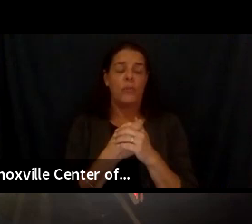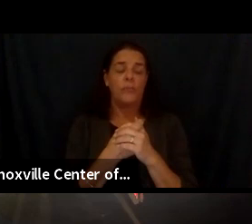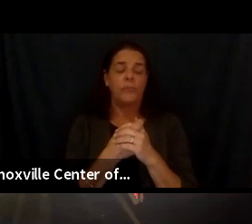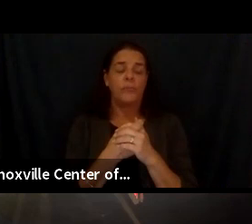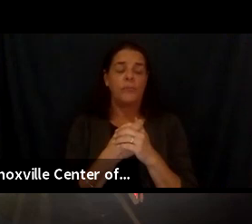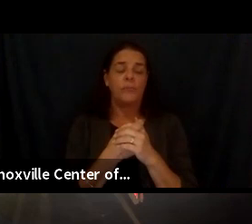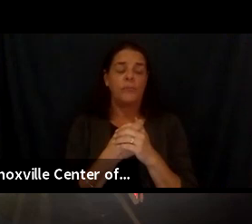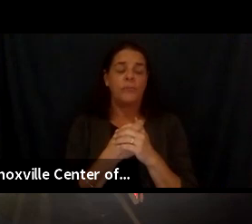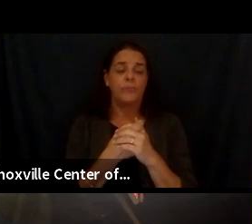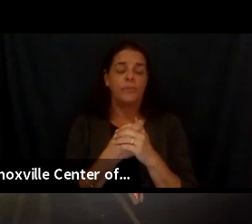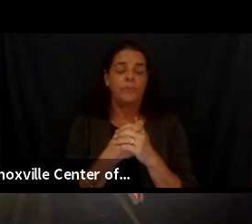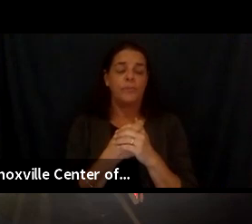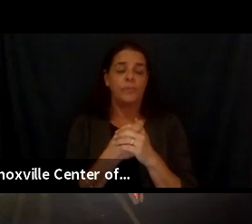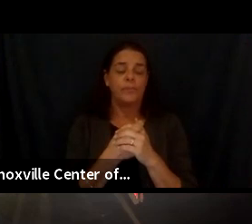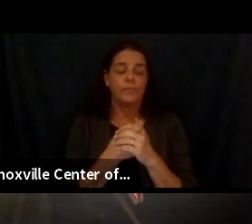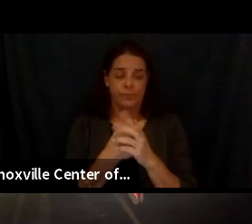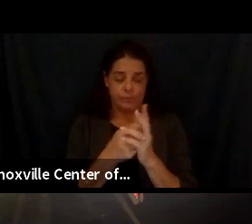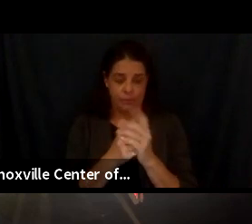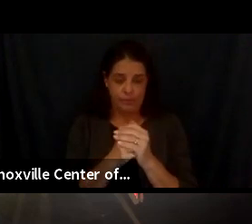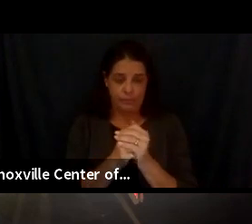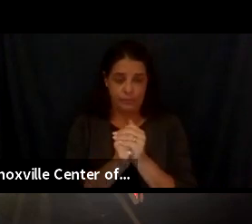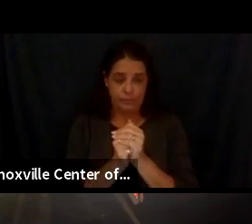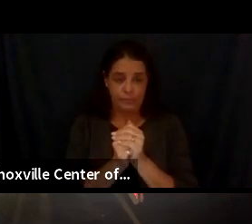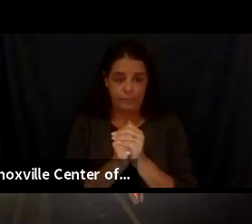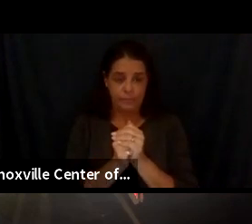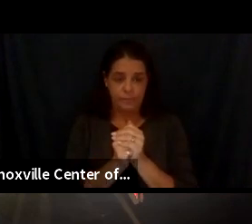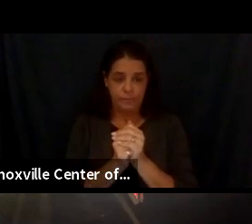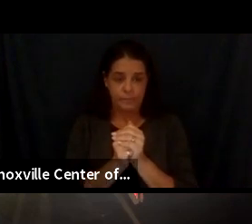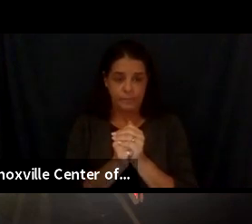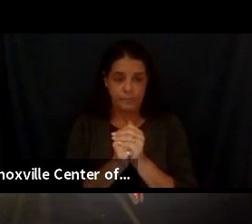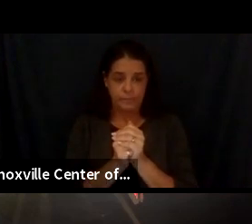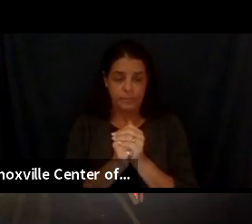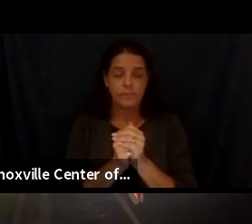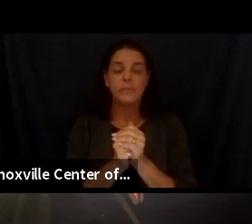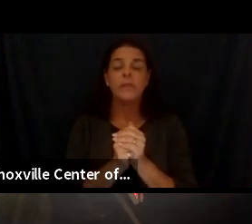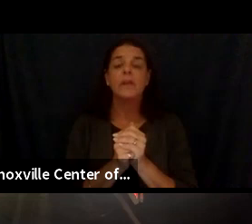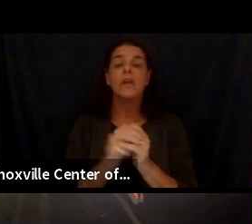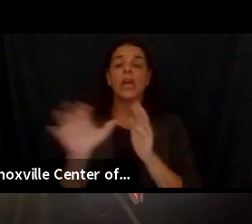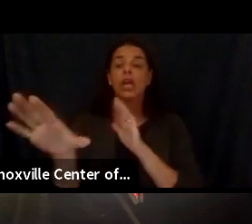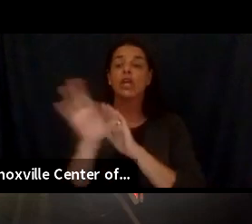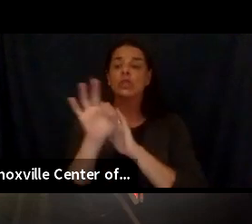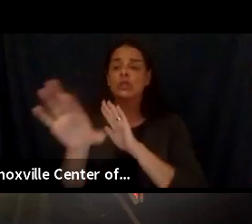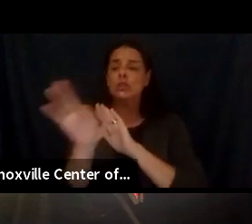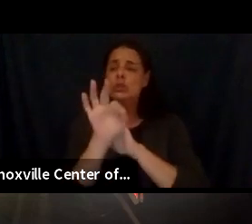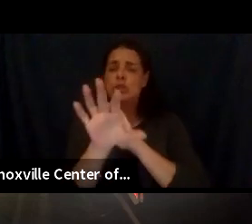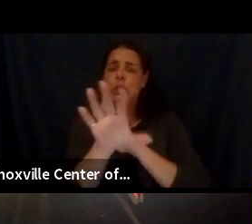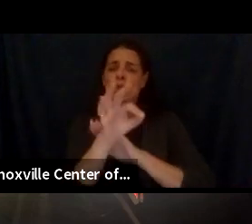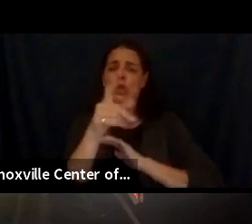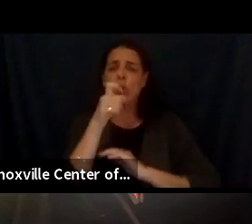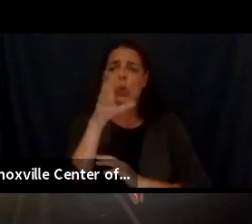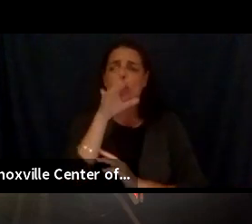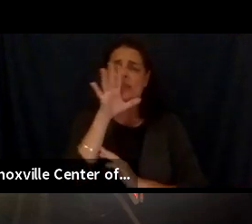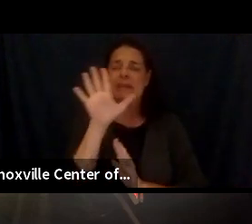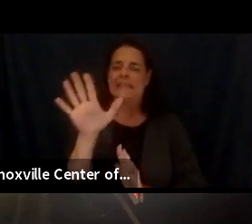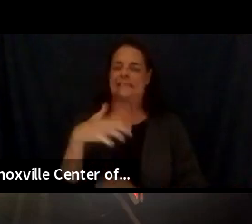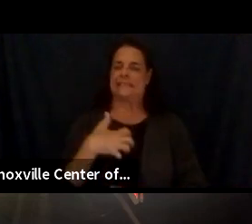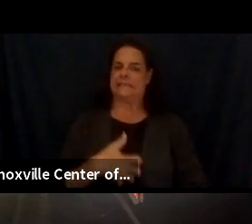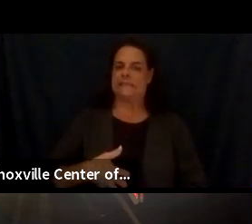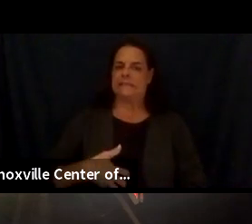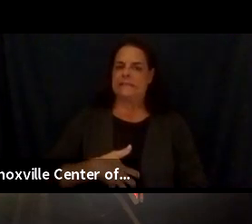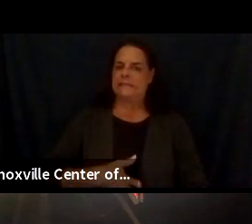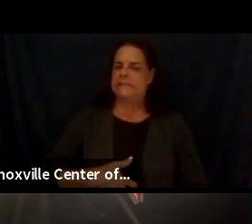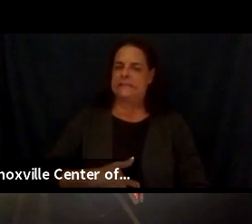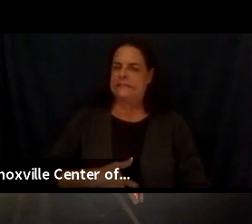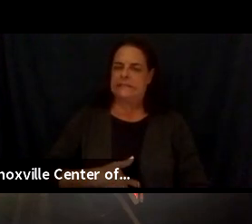mentioning that choosing public forum speakers makes me queasy. That is, again, we're talking